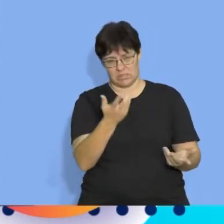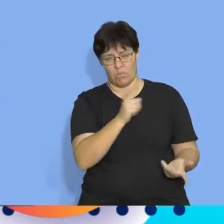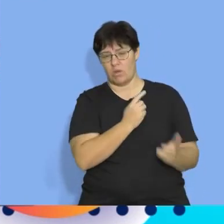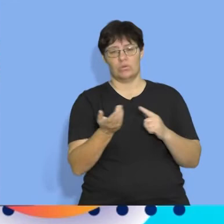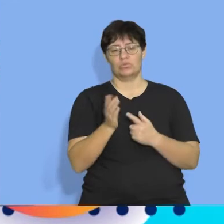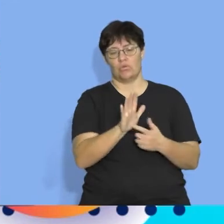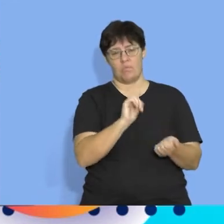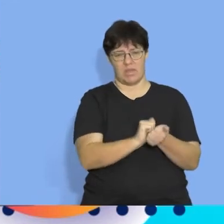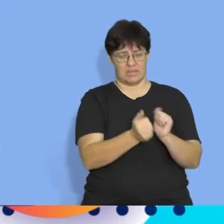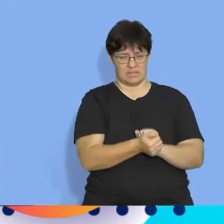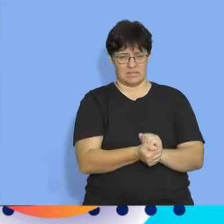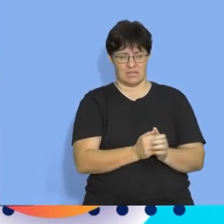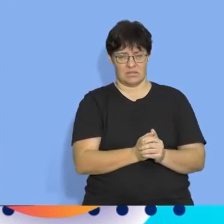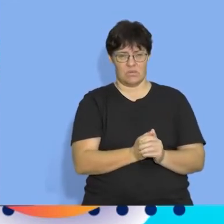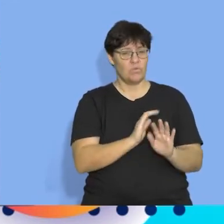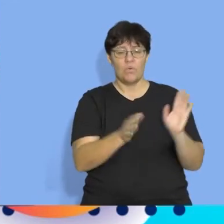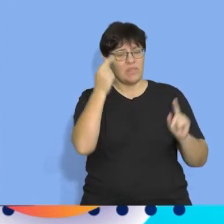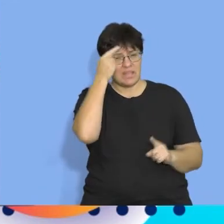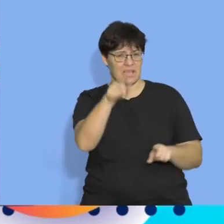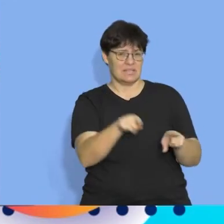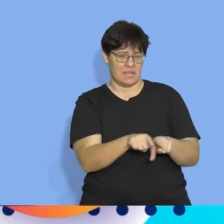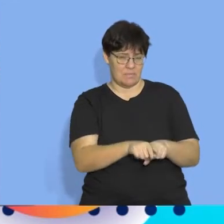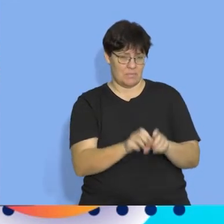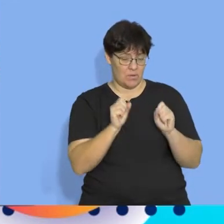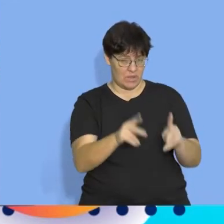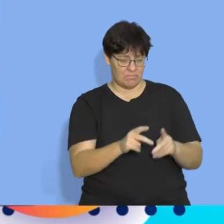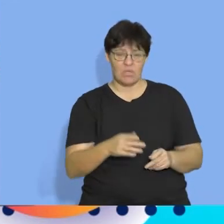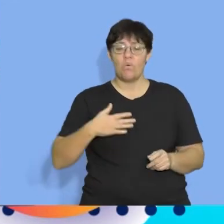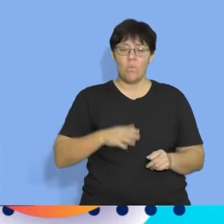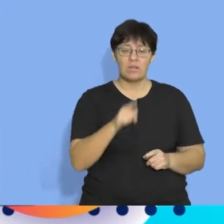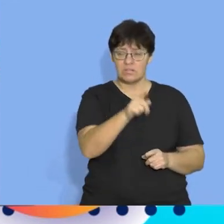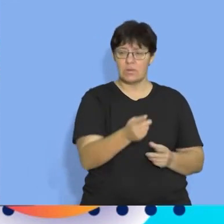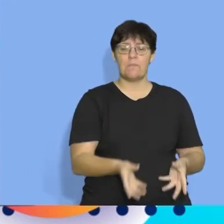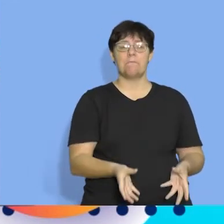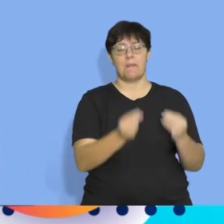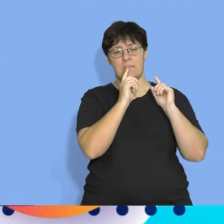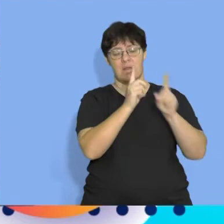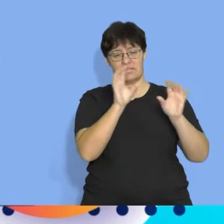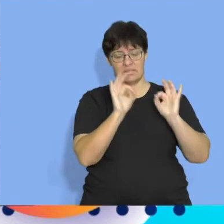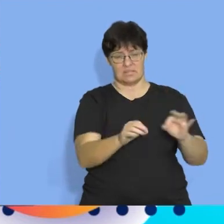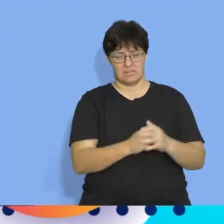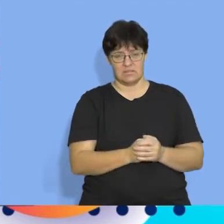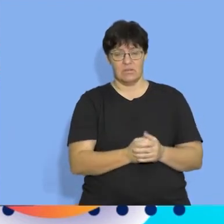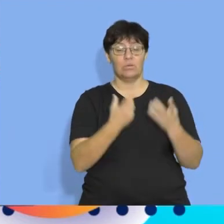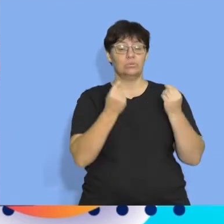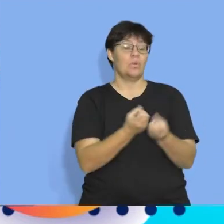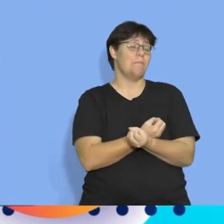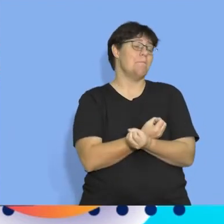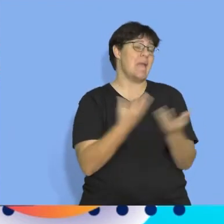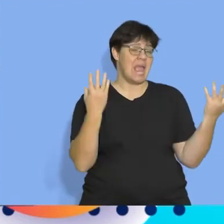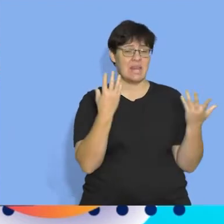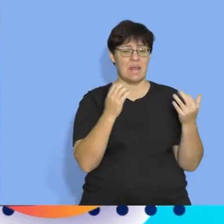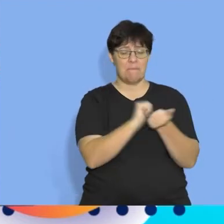stupid by not showing the maths. We don't think like that, okay? We want you to get the right answer. So you do as many